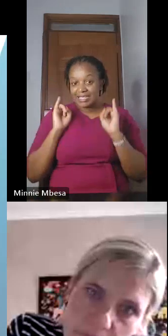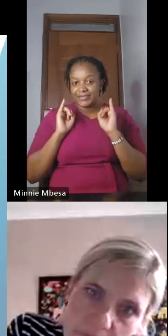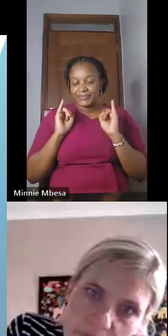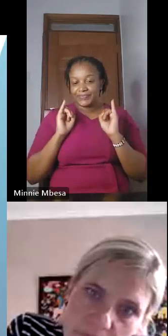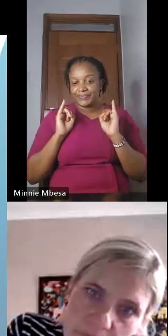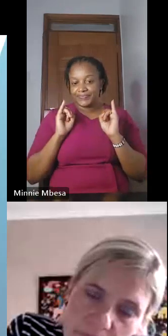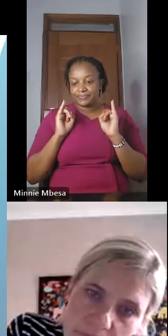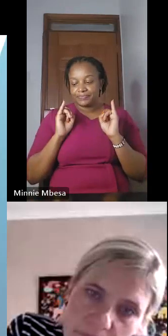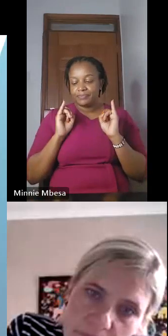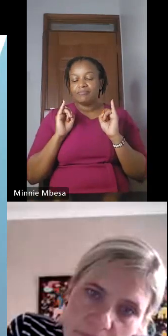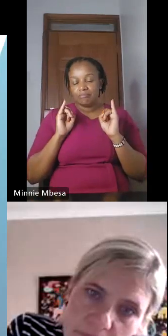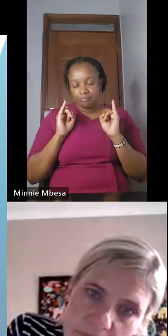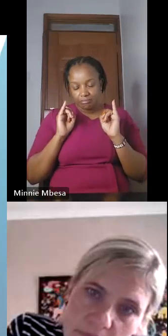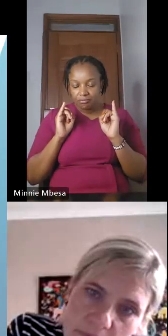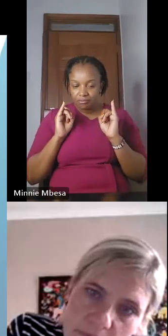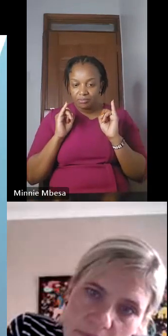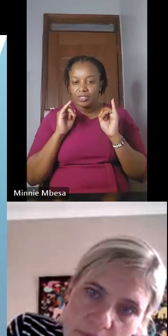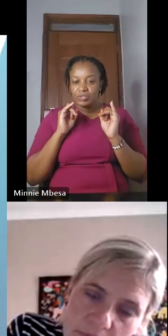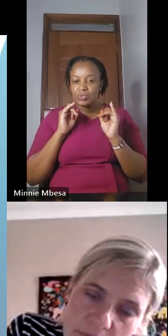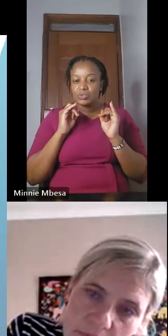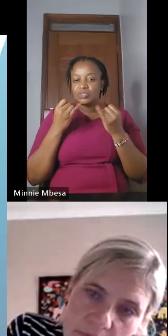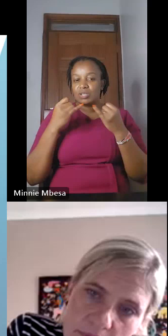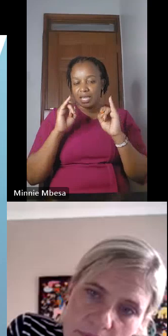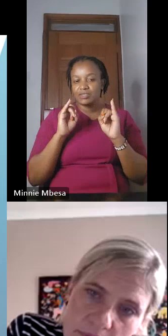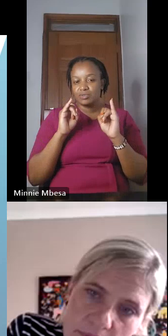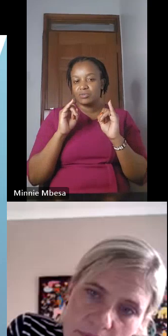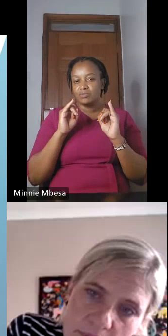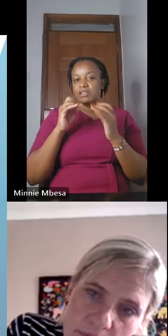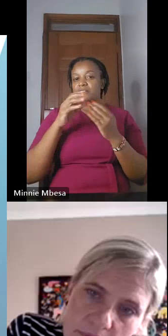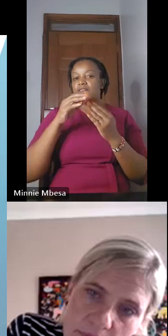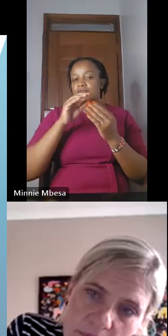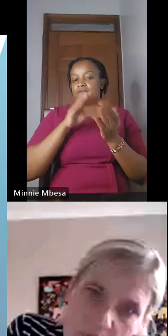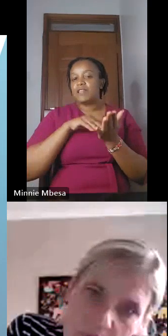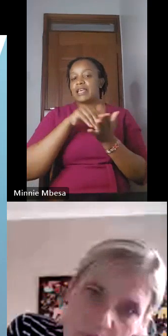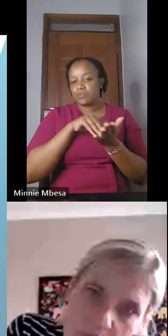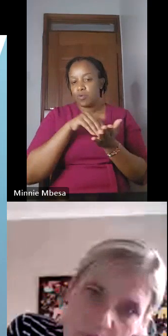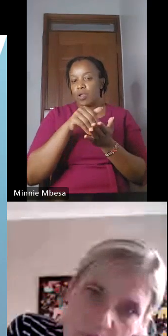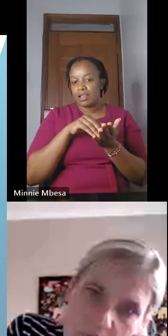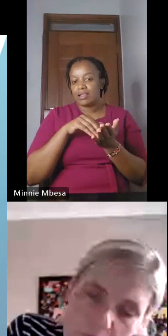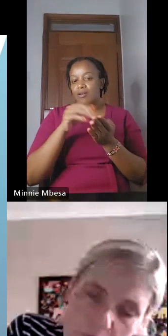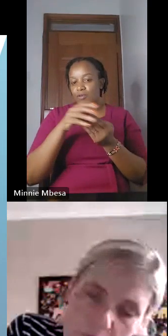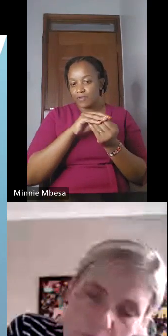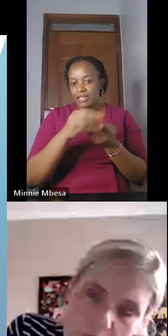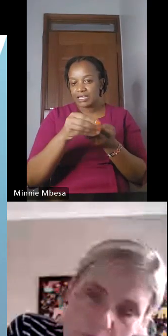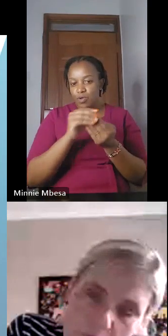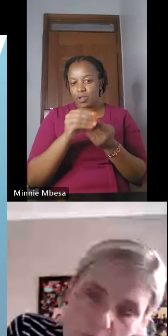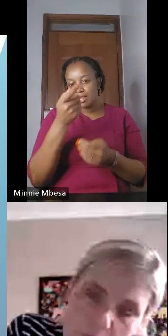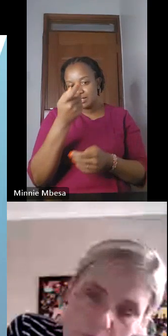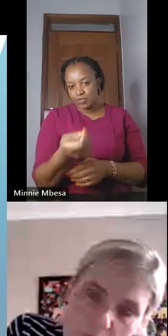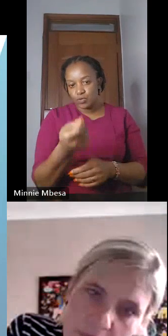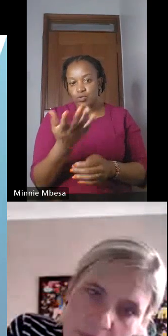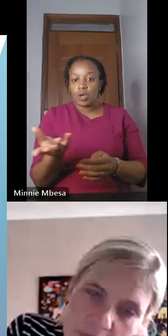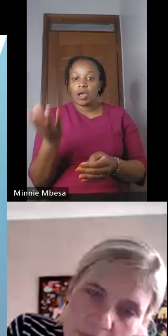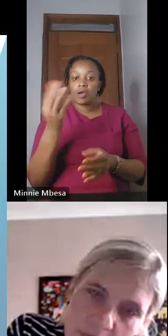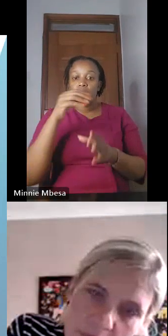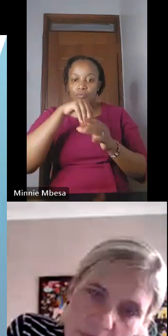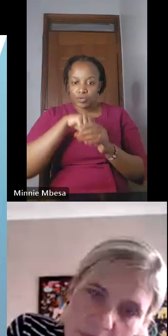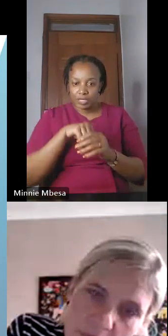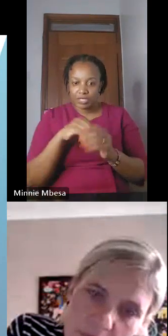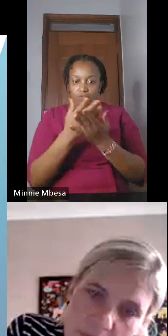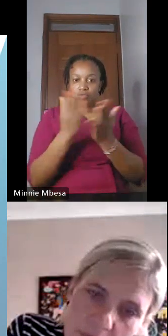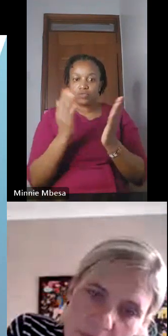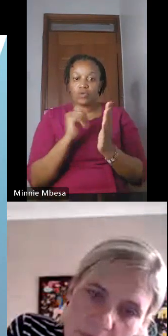to loosen up a bit to accommodate those who are not currently employed, but they